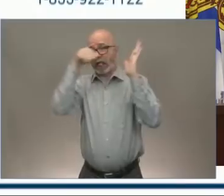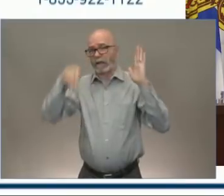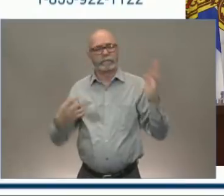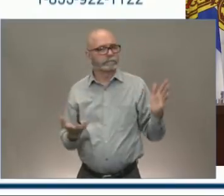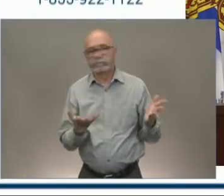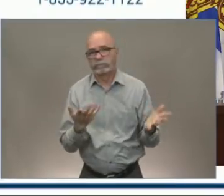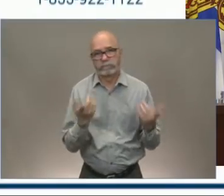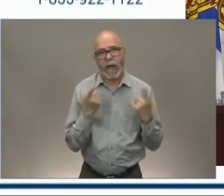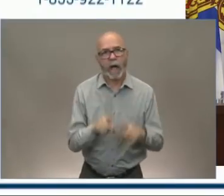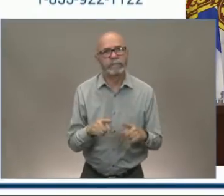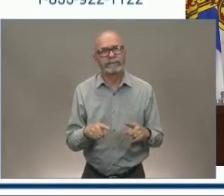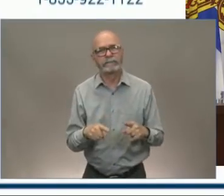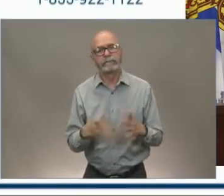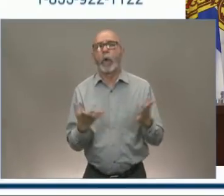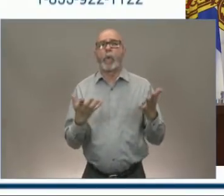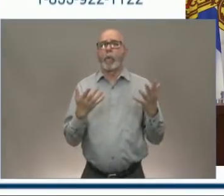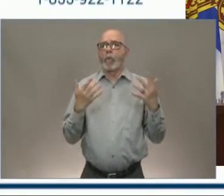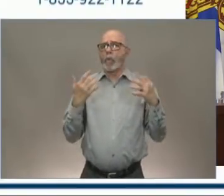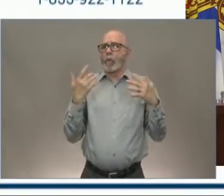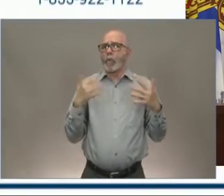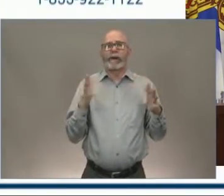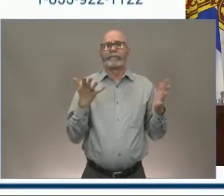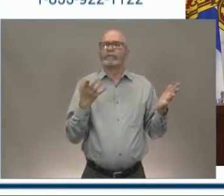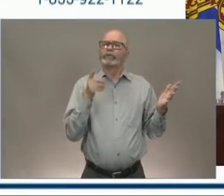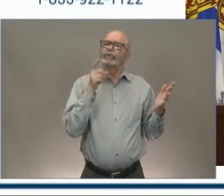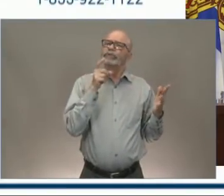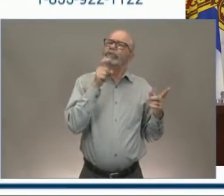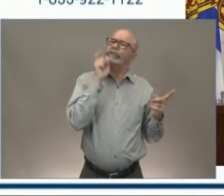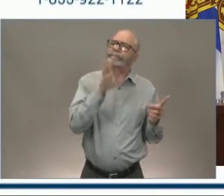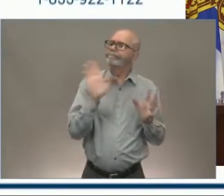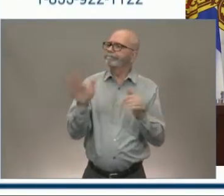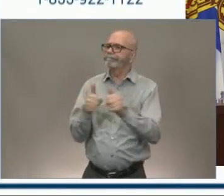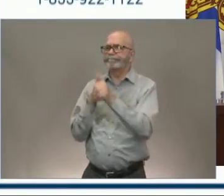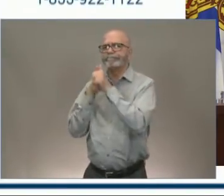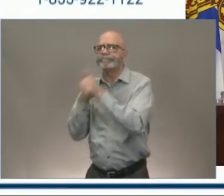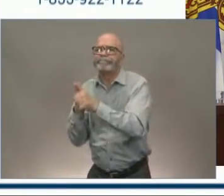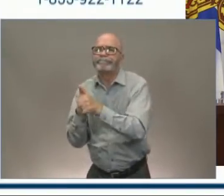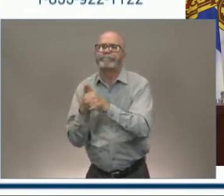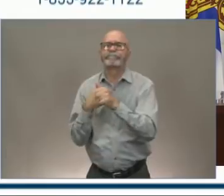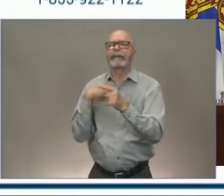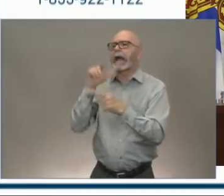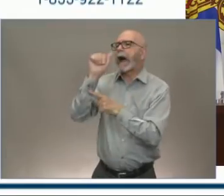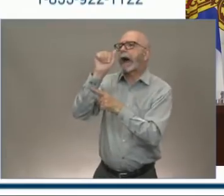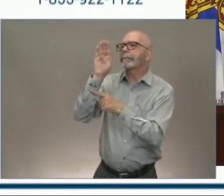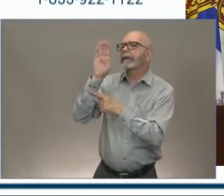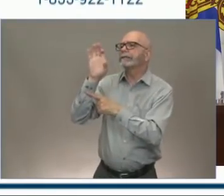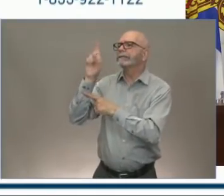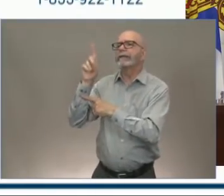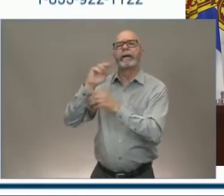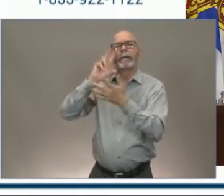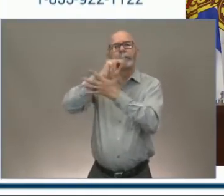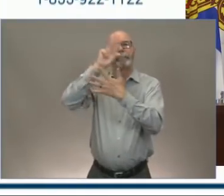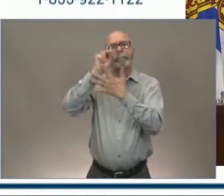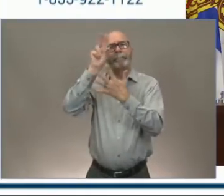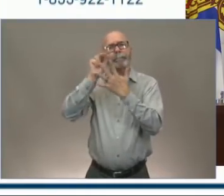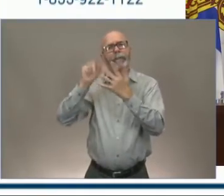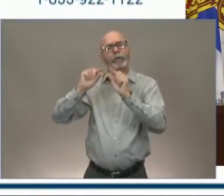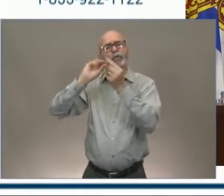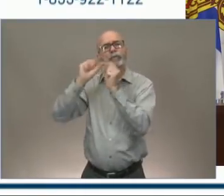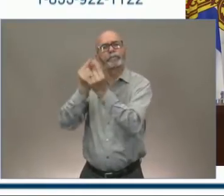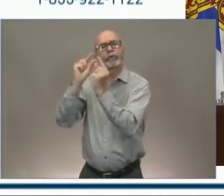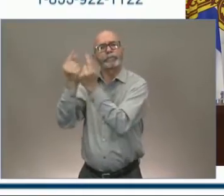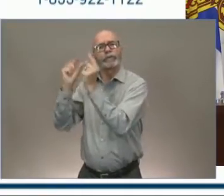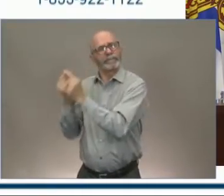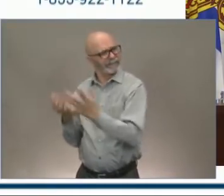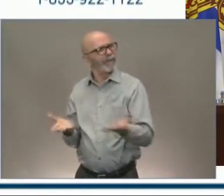as opposed to trying to book based on cohort, whether alphabetical or some other approach. Was yesterday